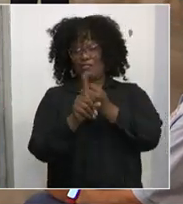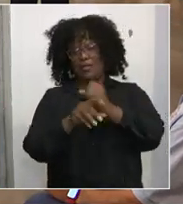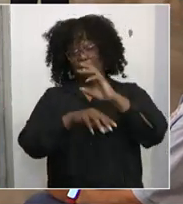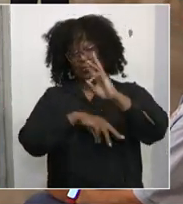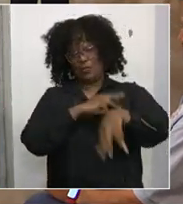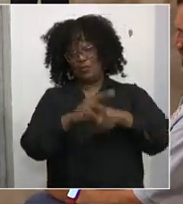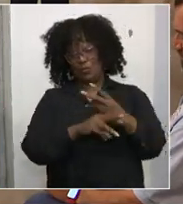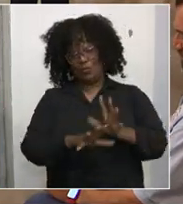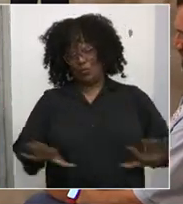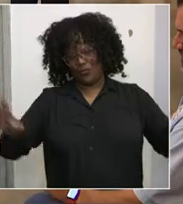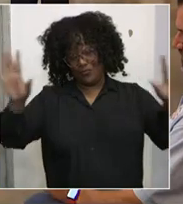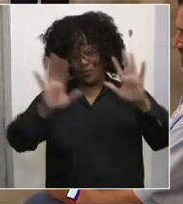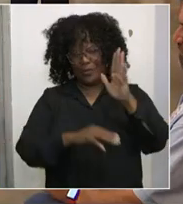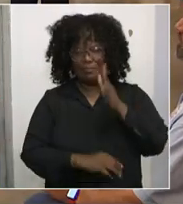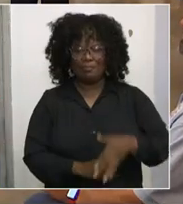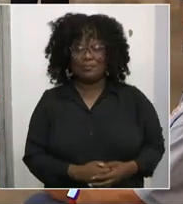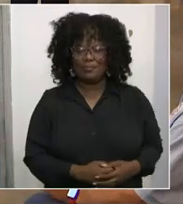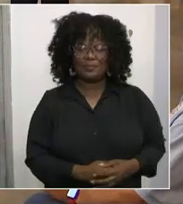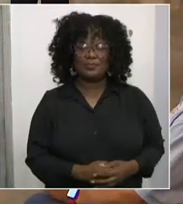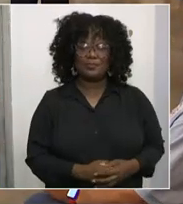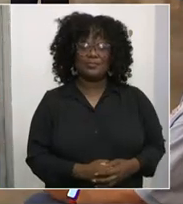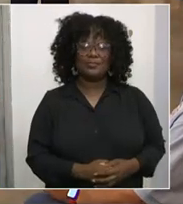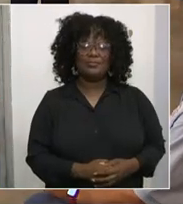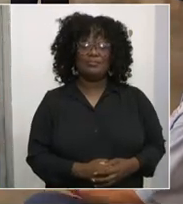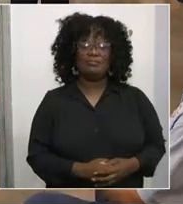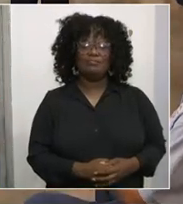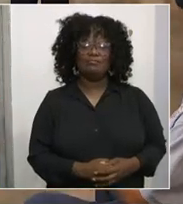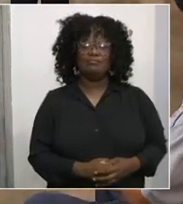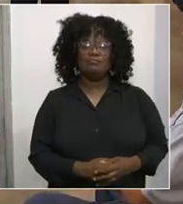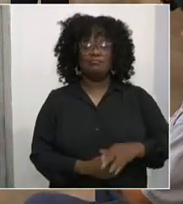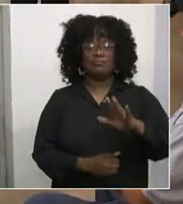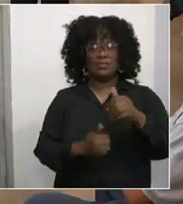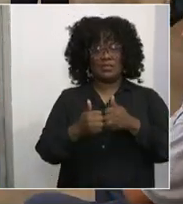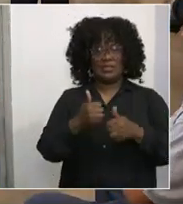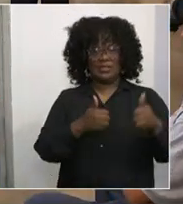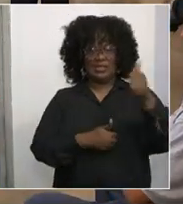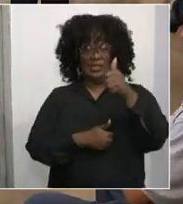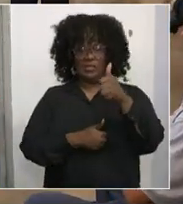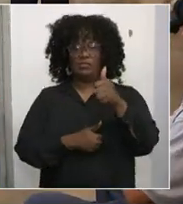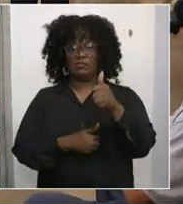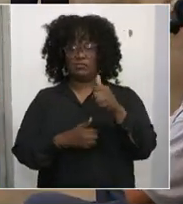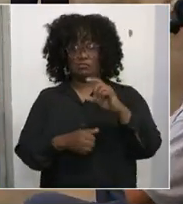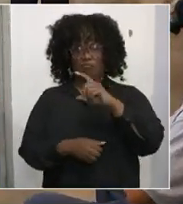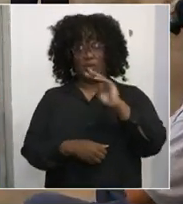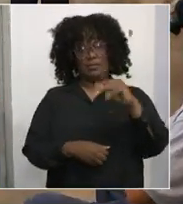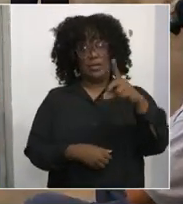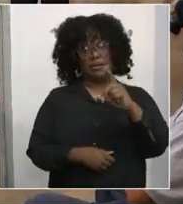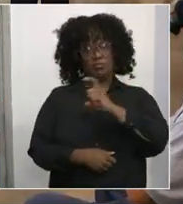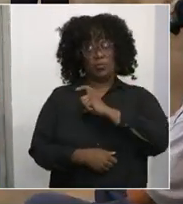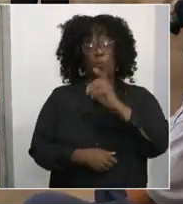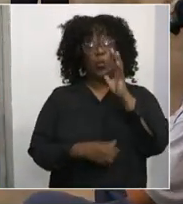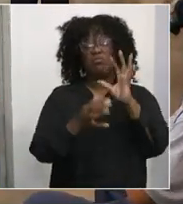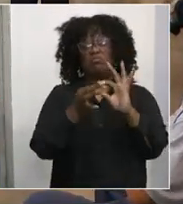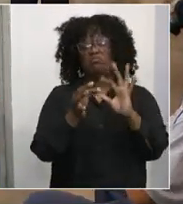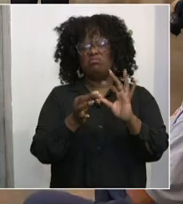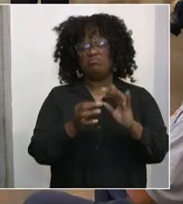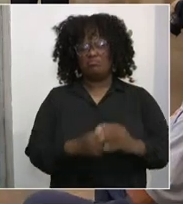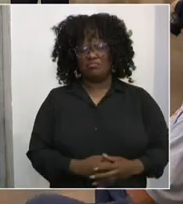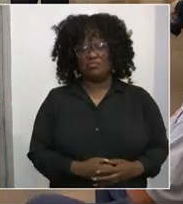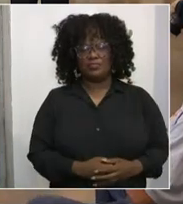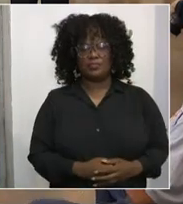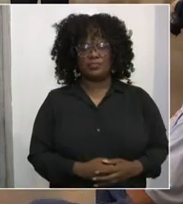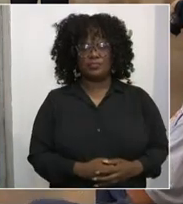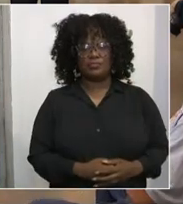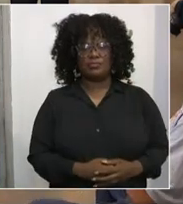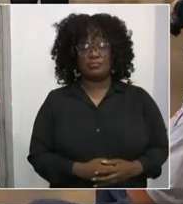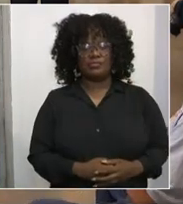back. We're also our Chief of Police, who you're going to hear from in just a moment, and LaToya Foster, who you'll also hear from,